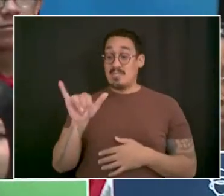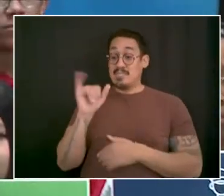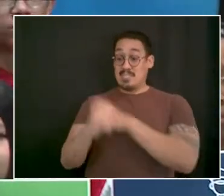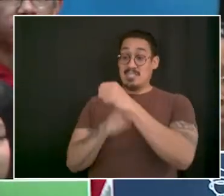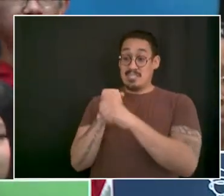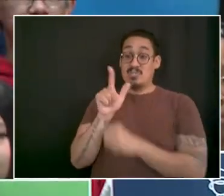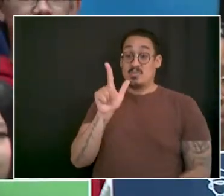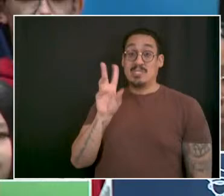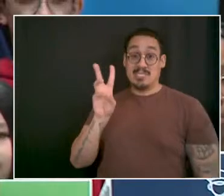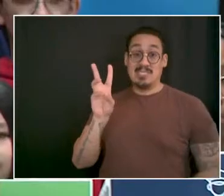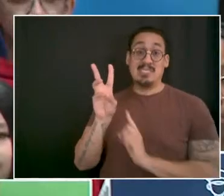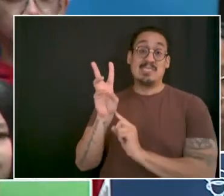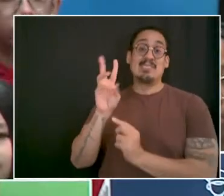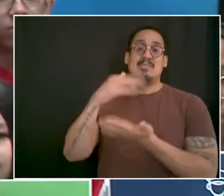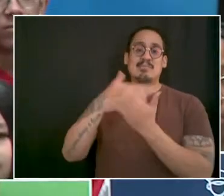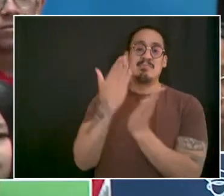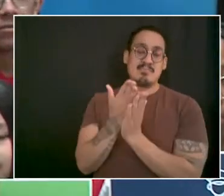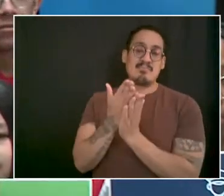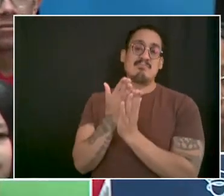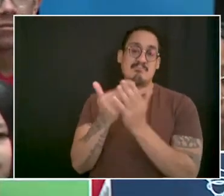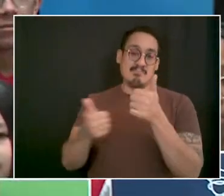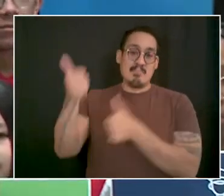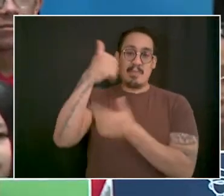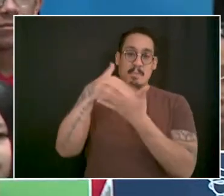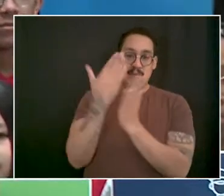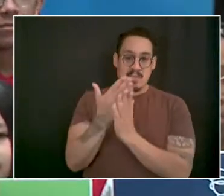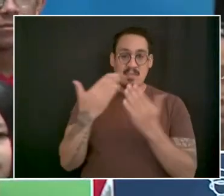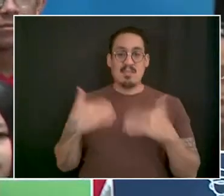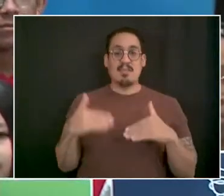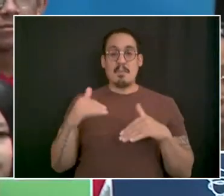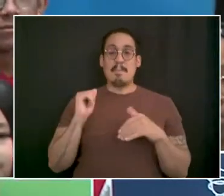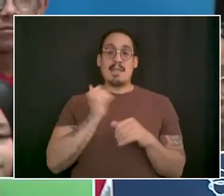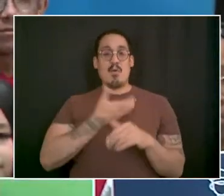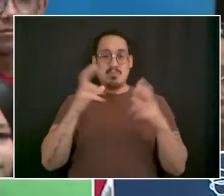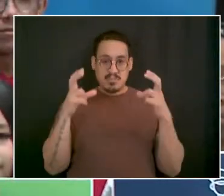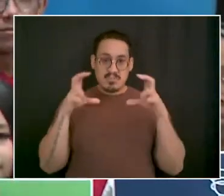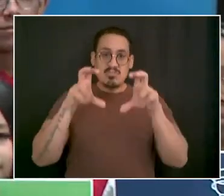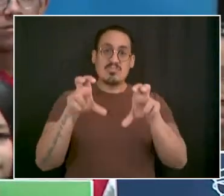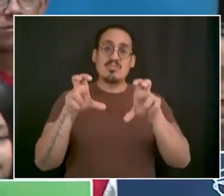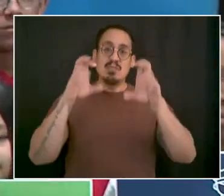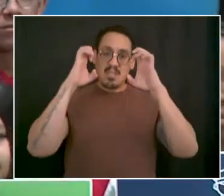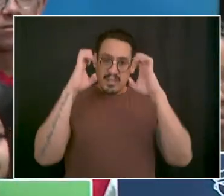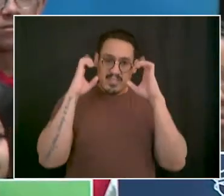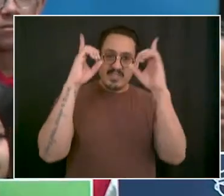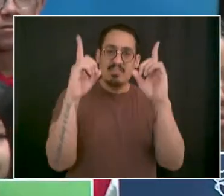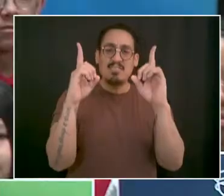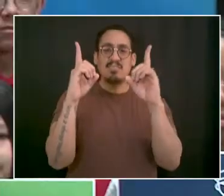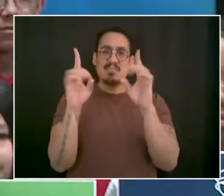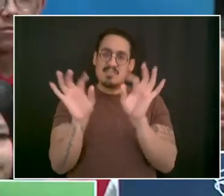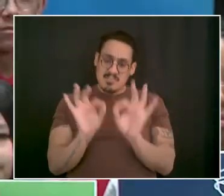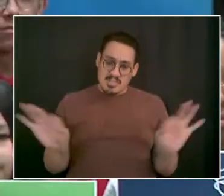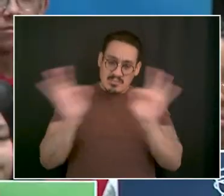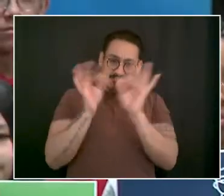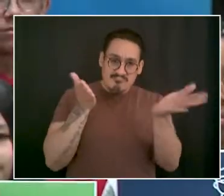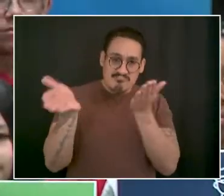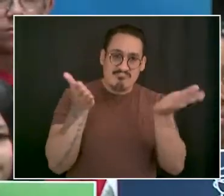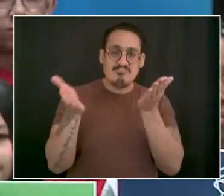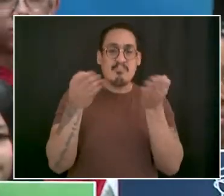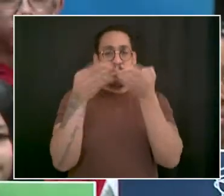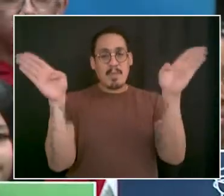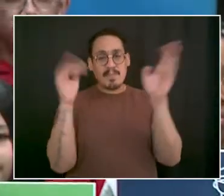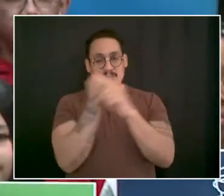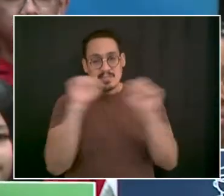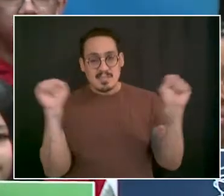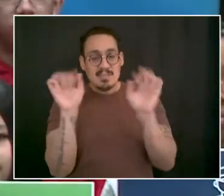2026 budget, executive budget, makes upstream investments in education, critical services, public safety, and